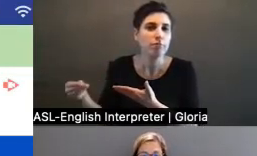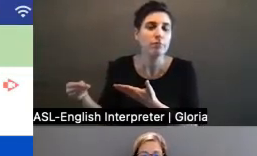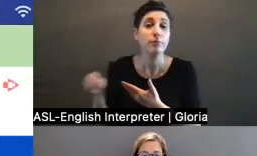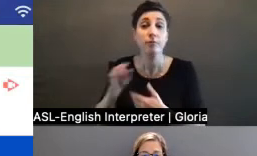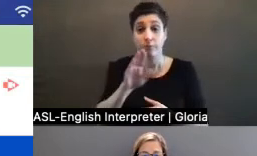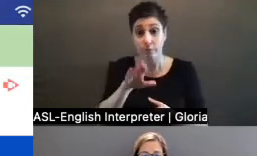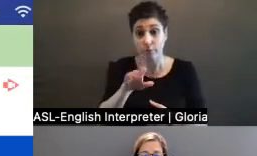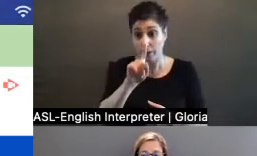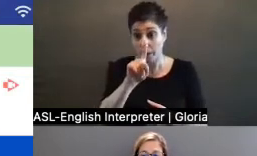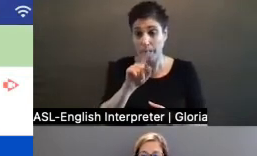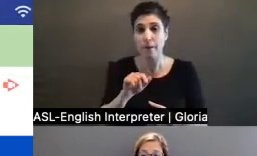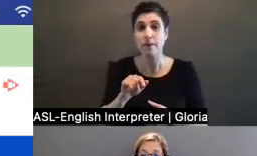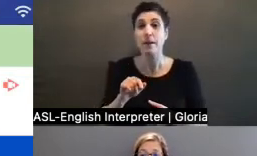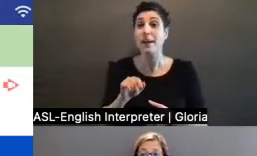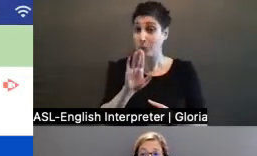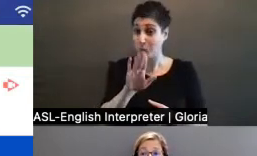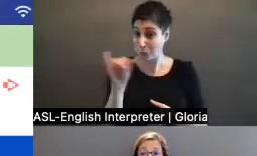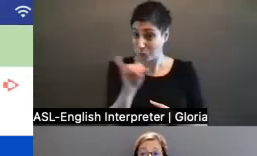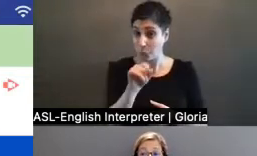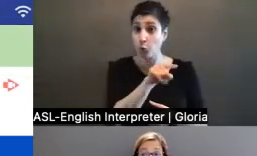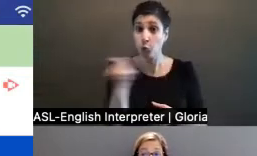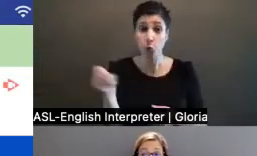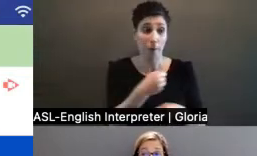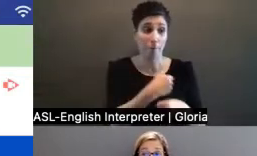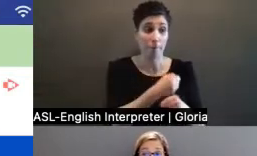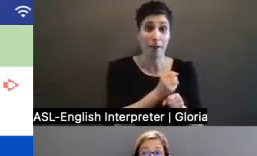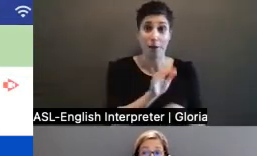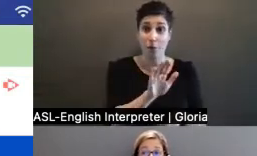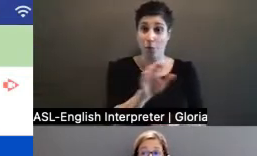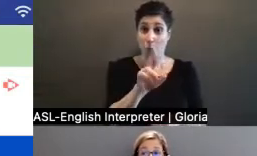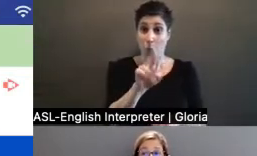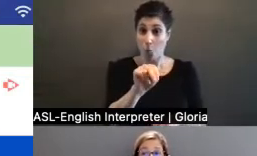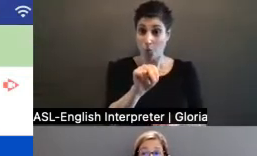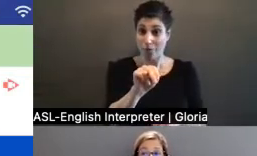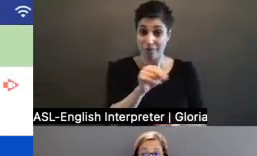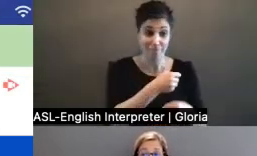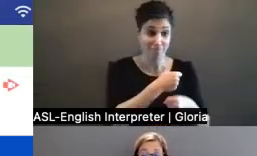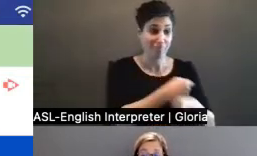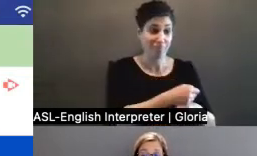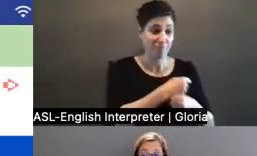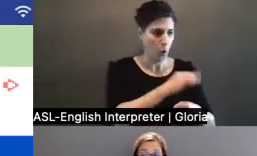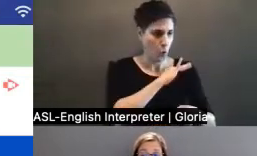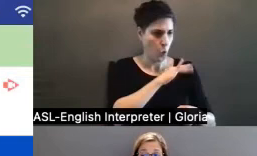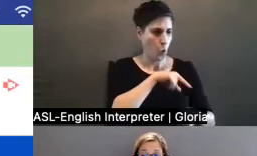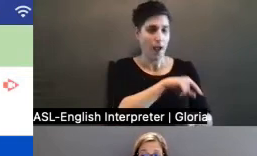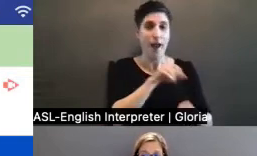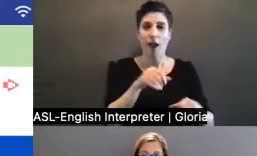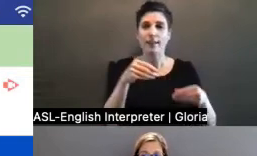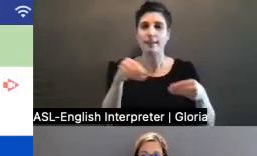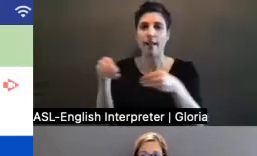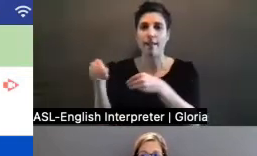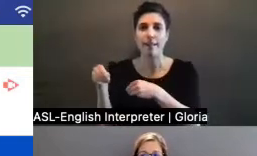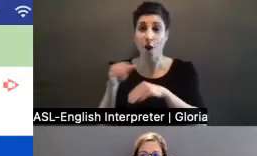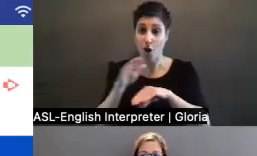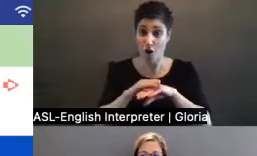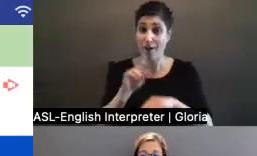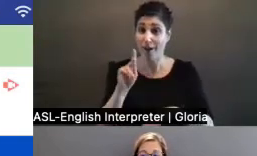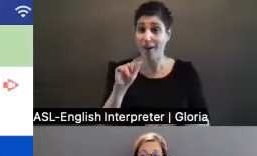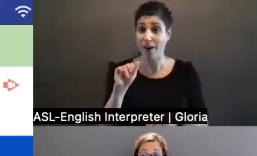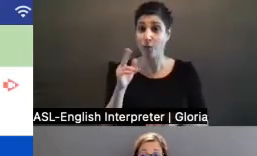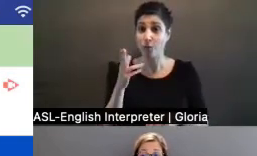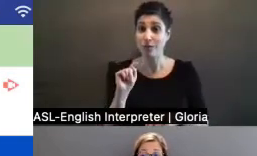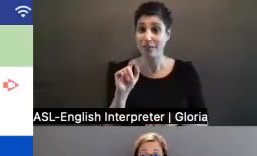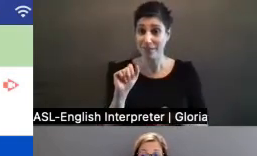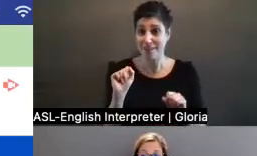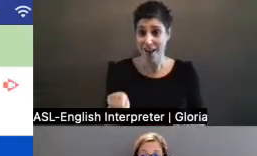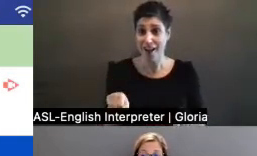create Kahoots and sell them on the Kahoot website. So you can make extra money by sharing your own Kahoots in it. But there will be also some Kahoots